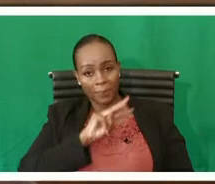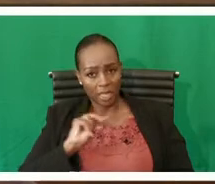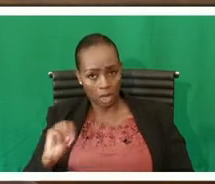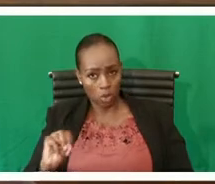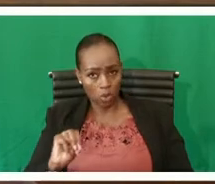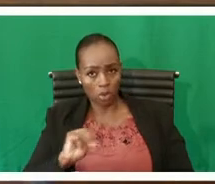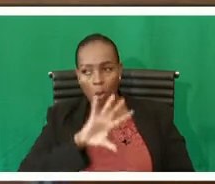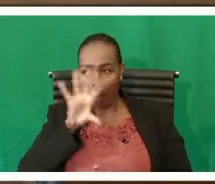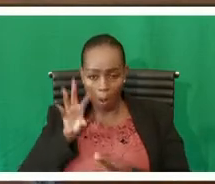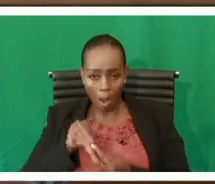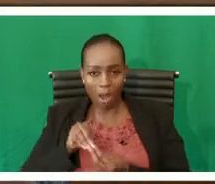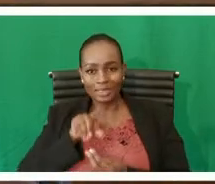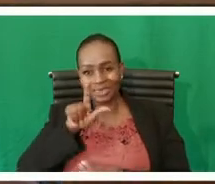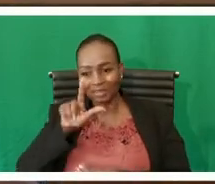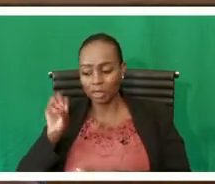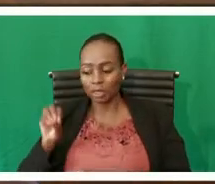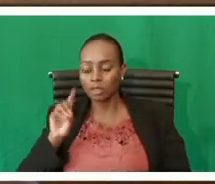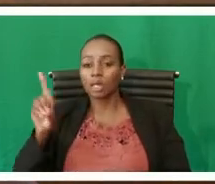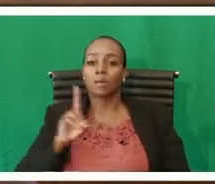109,781,000 rand.